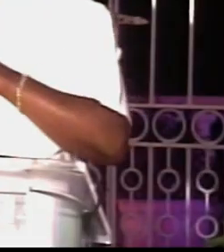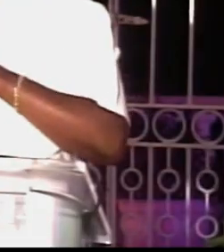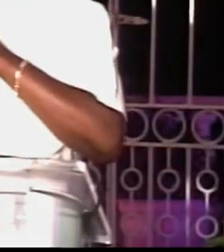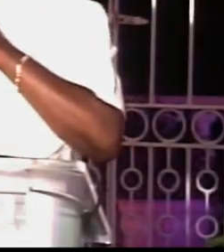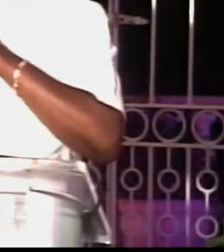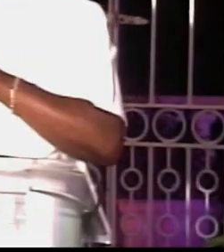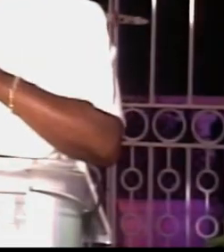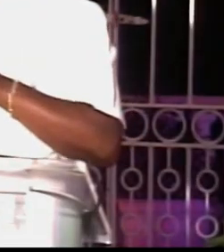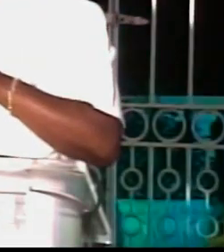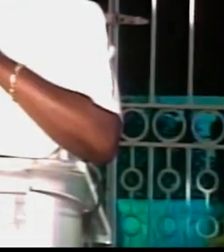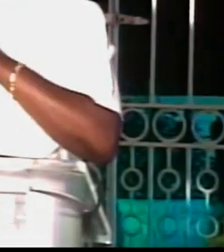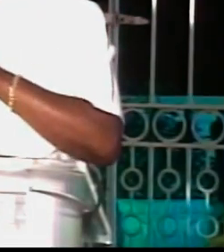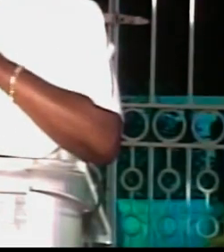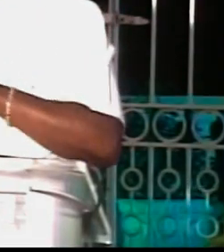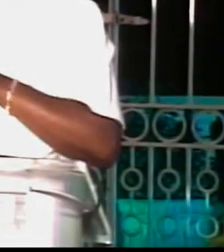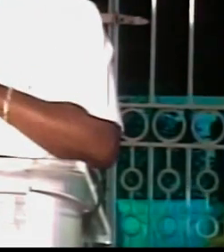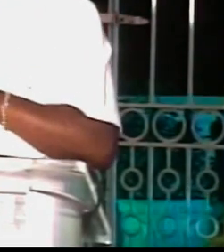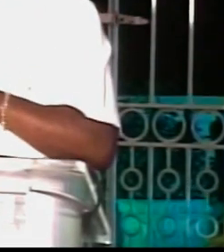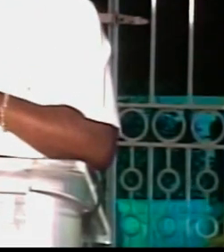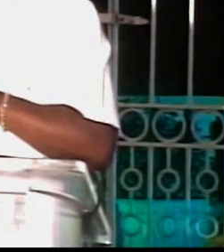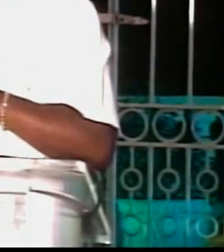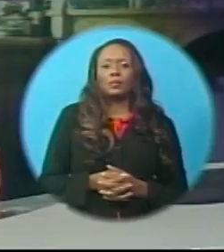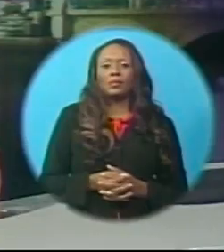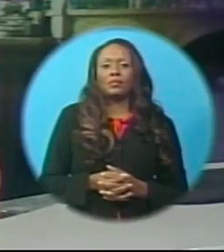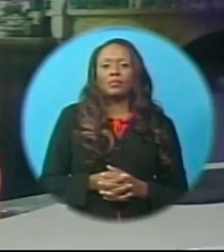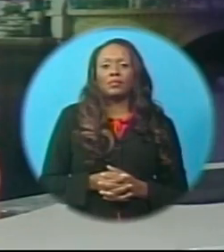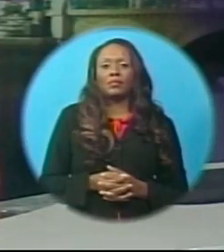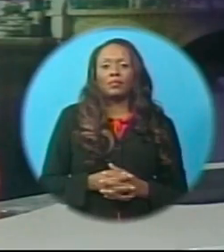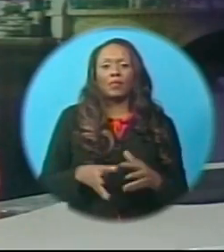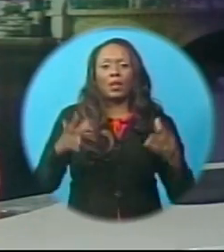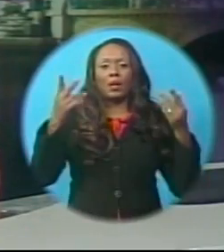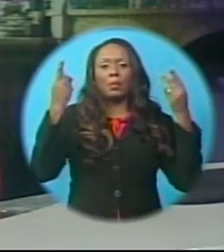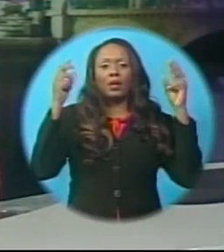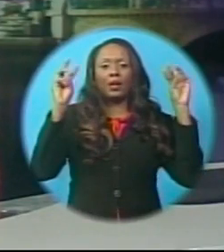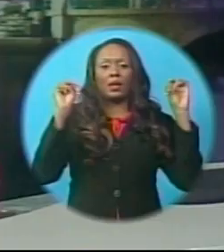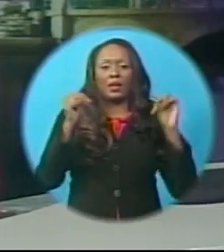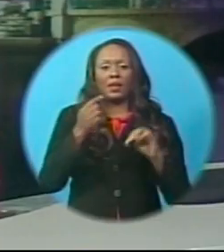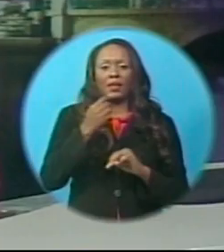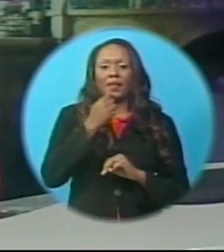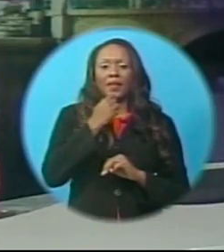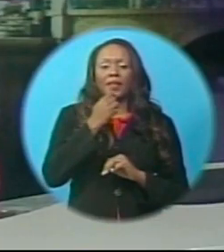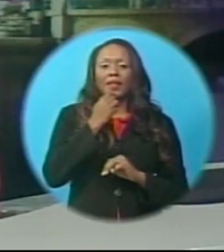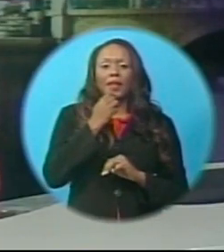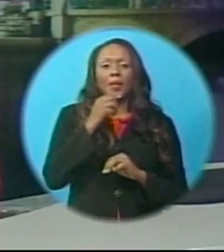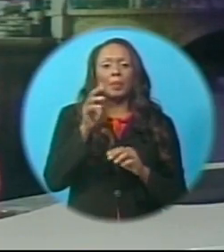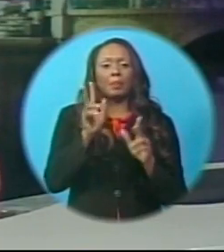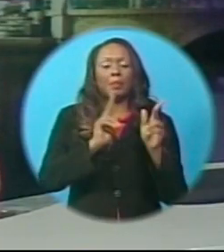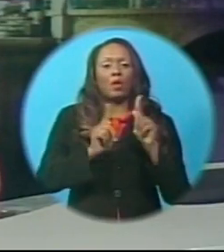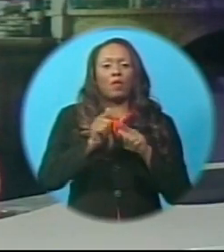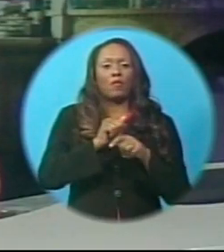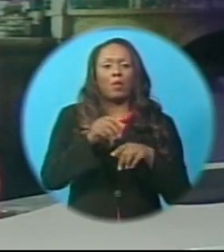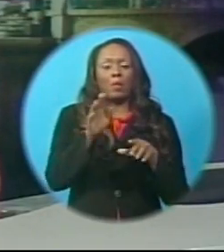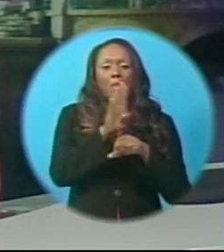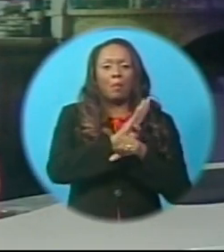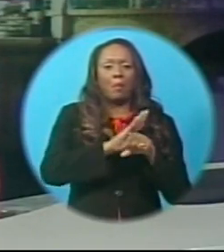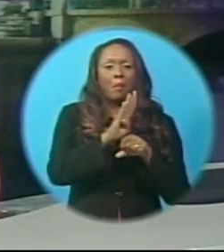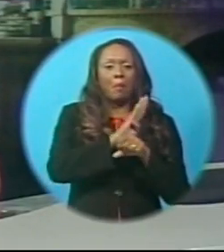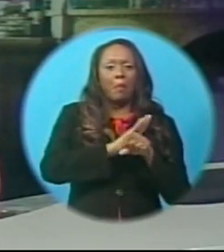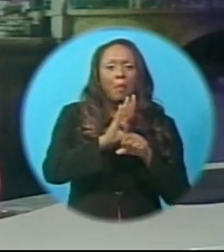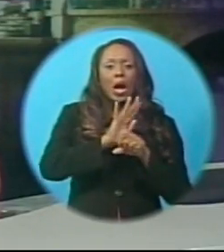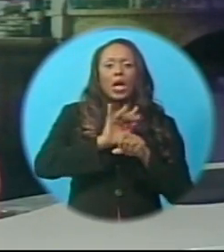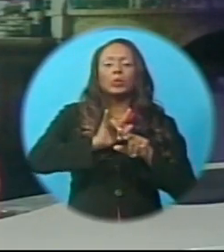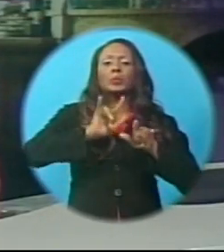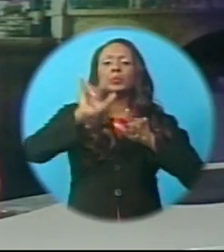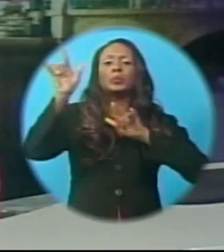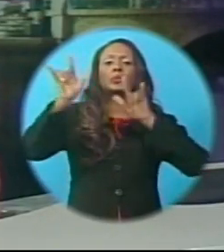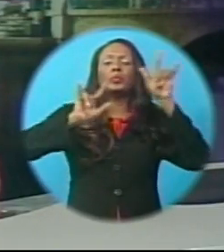we are all Barbadians. Prime Minister Stewart says the fingerprints of Britain can be found all over Barbados